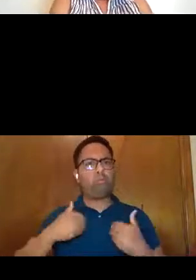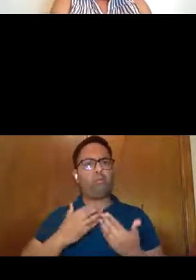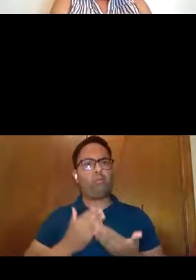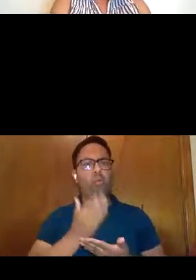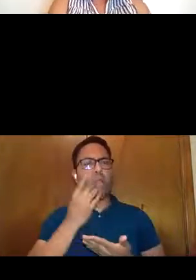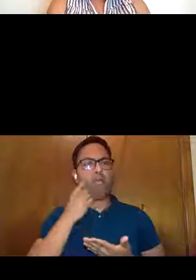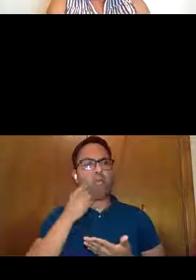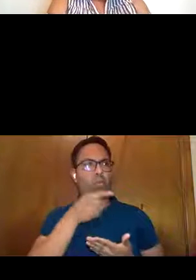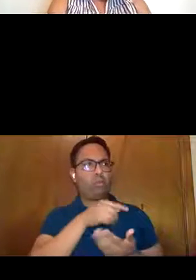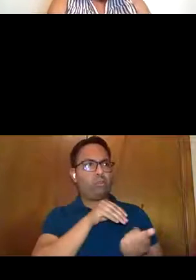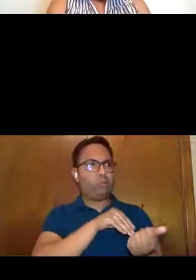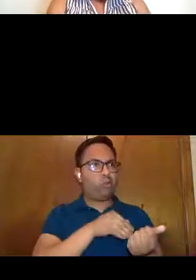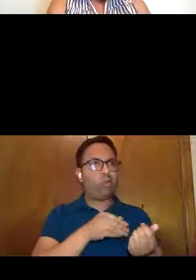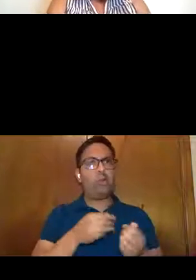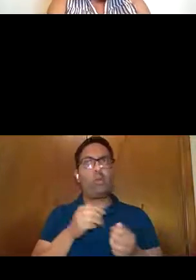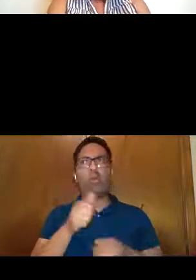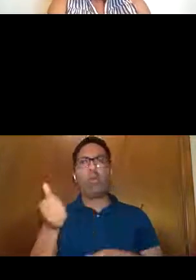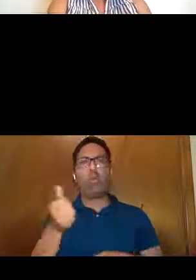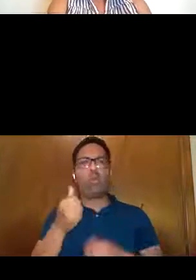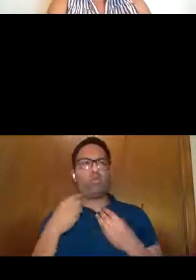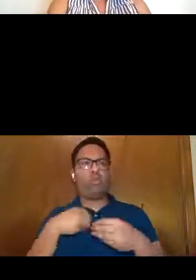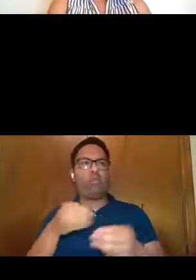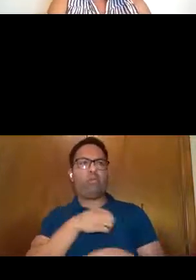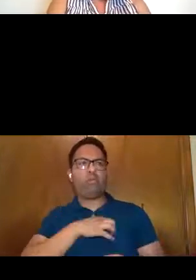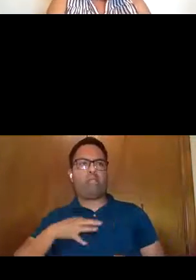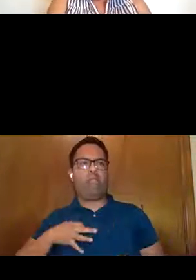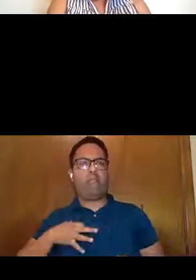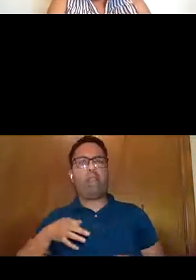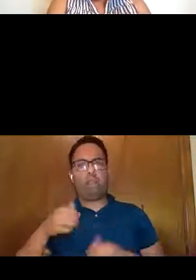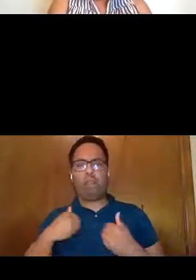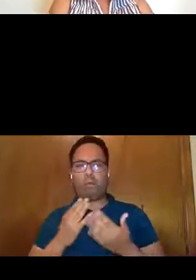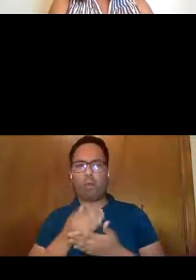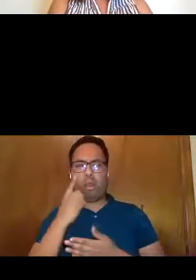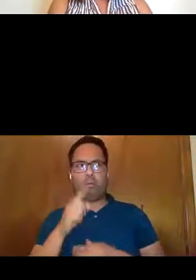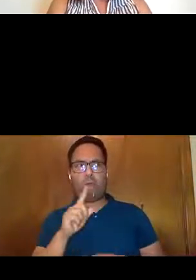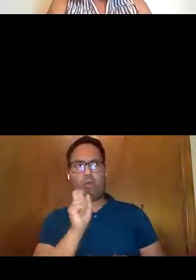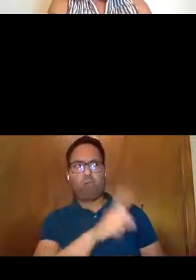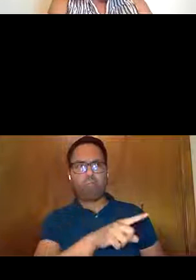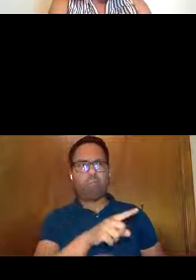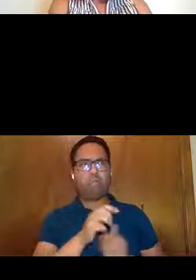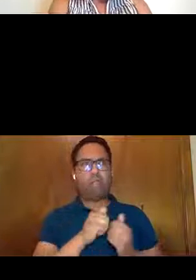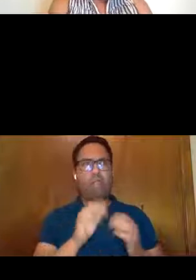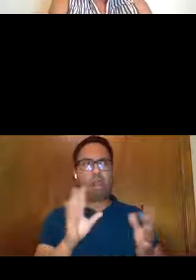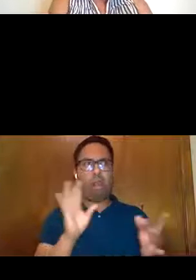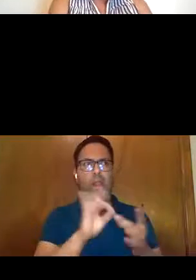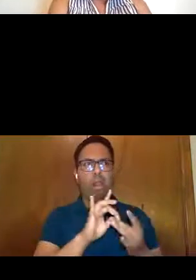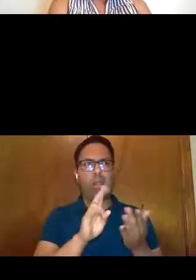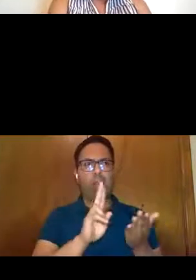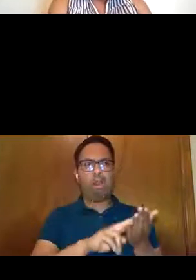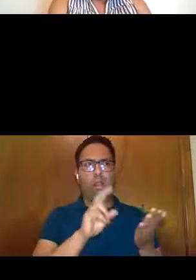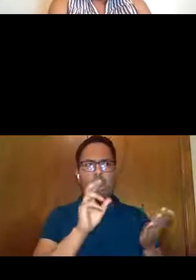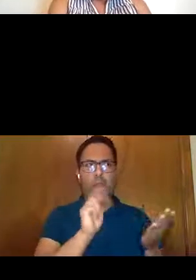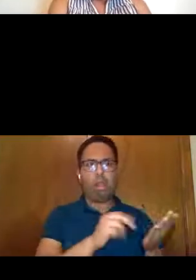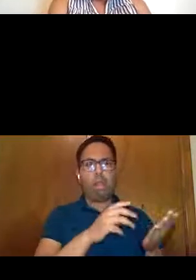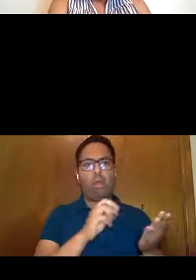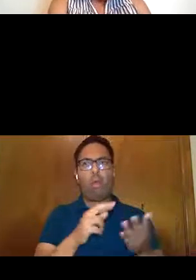appropriate office staff any question about logging onto and needing assistance with the